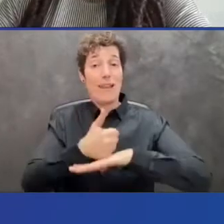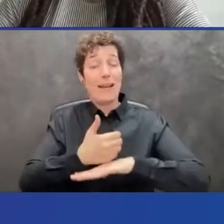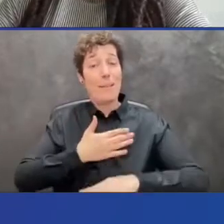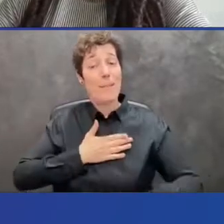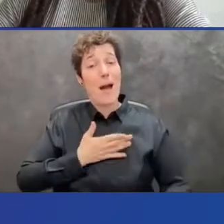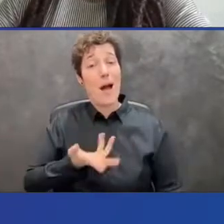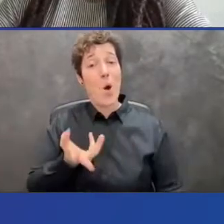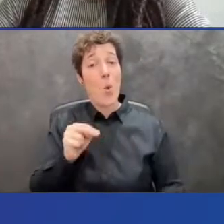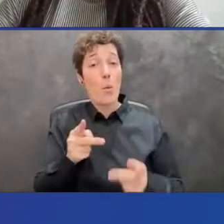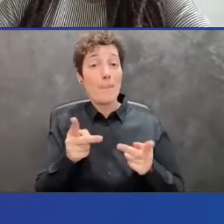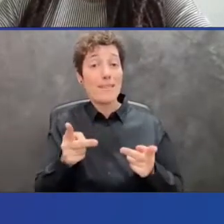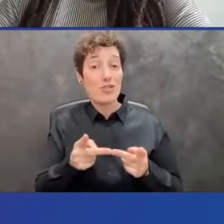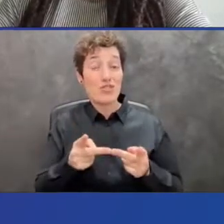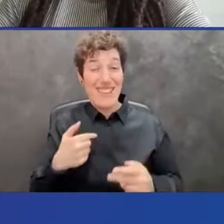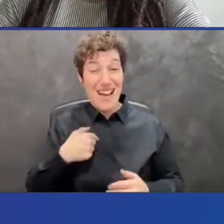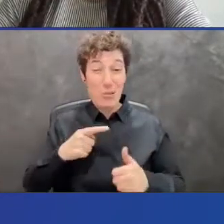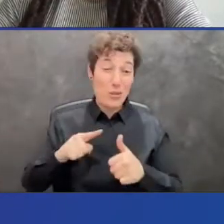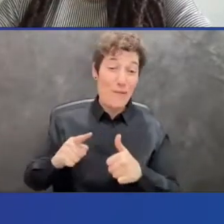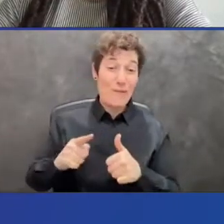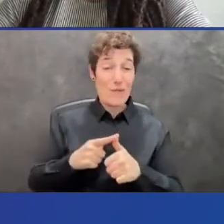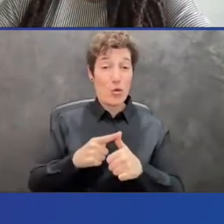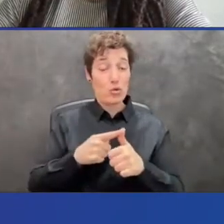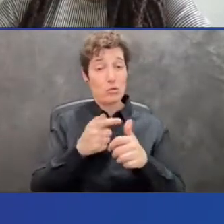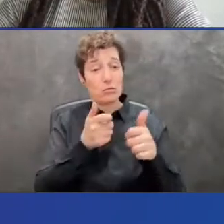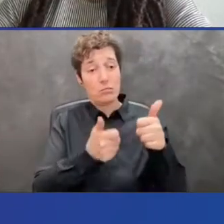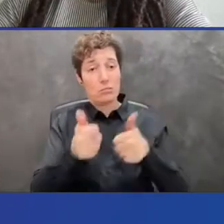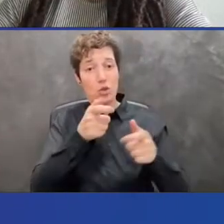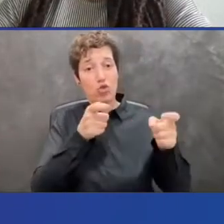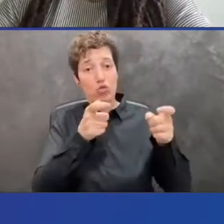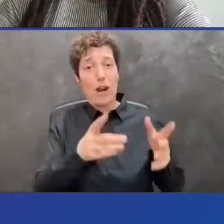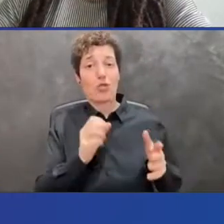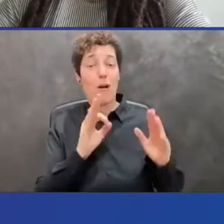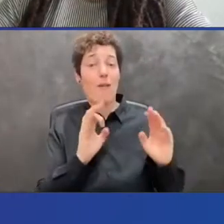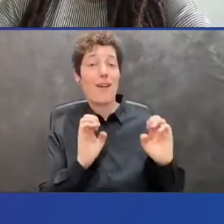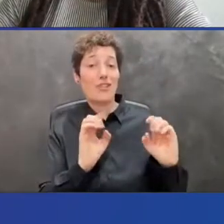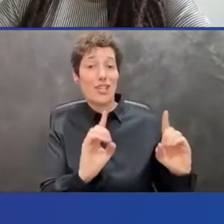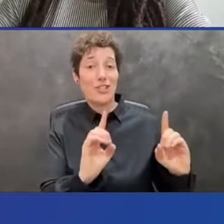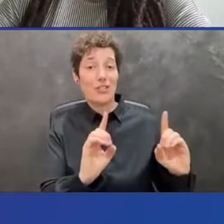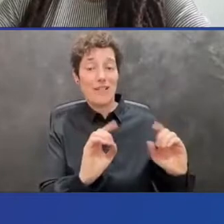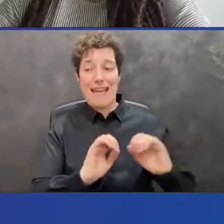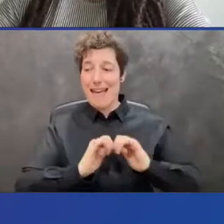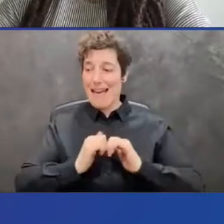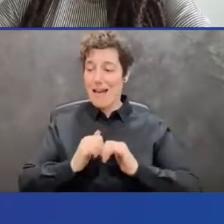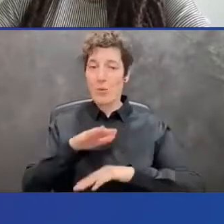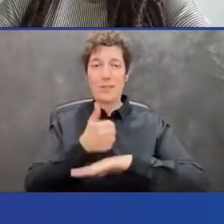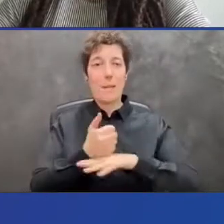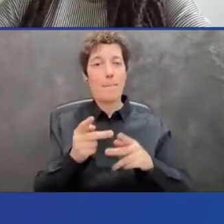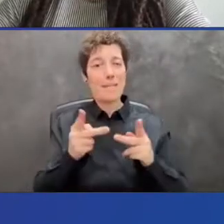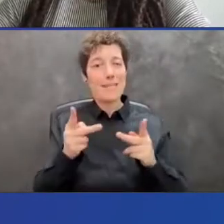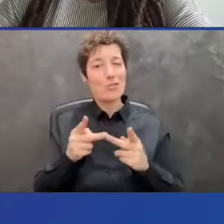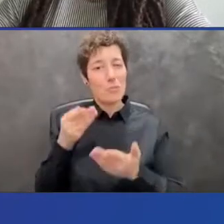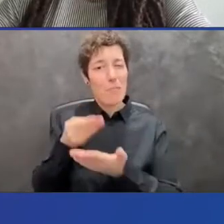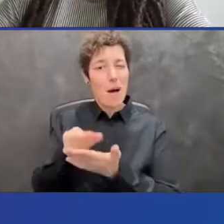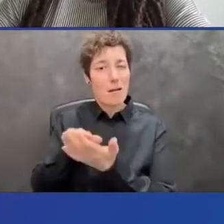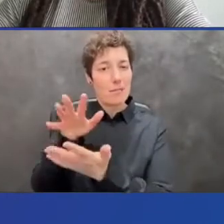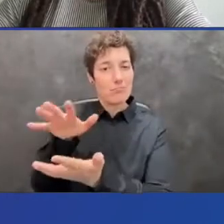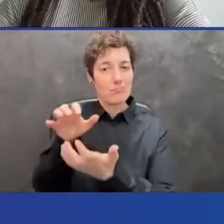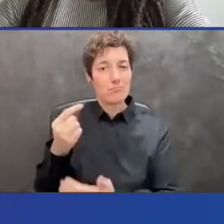So I was the company's first director of education through that grant because we got it and was able to expand and create an